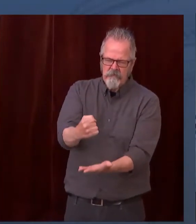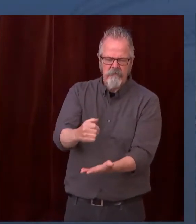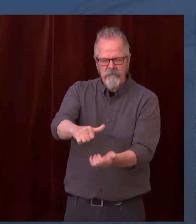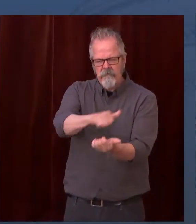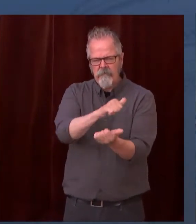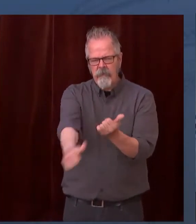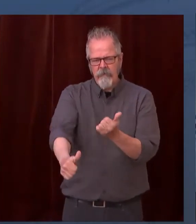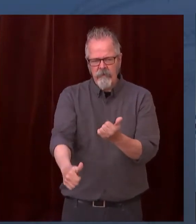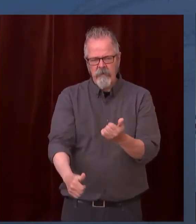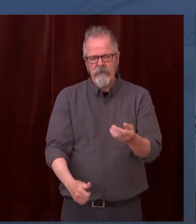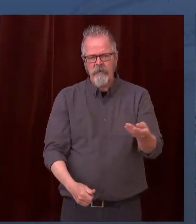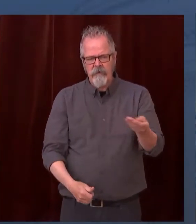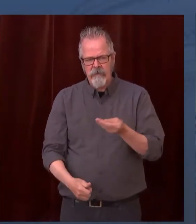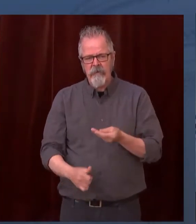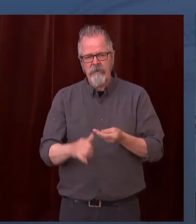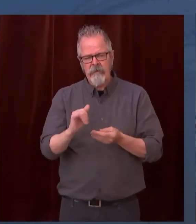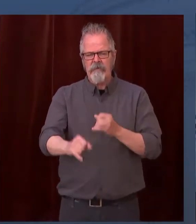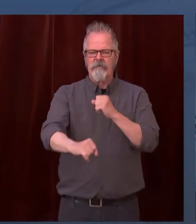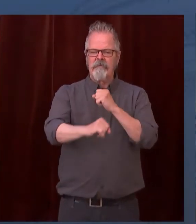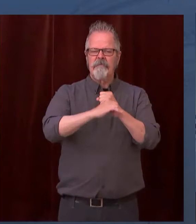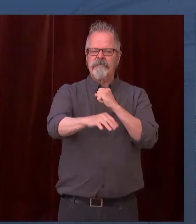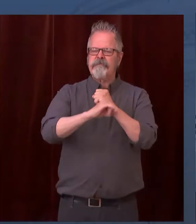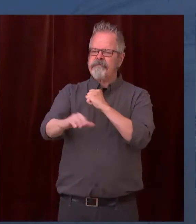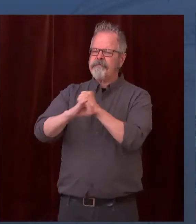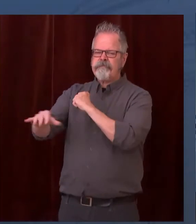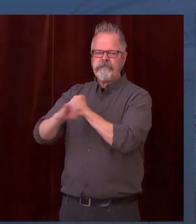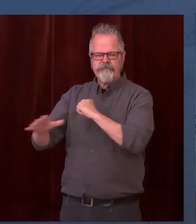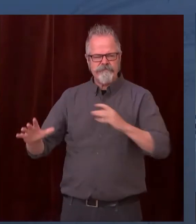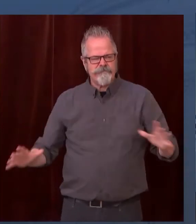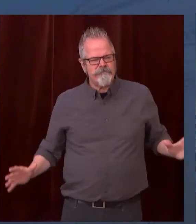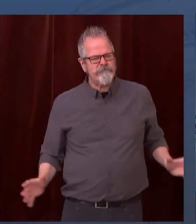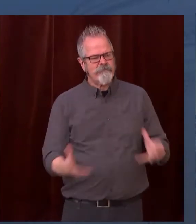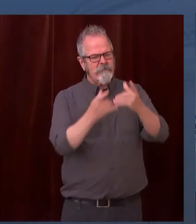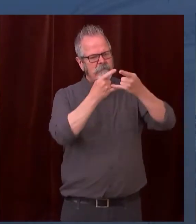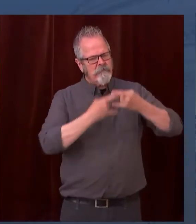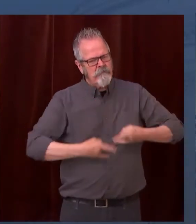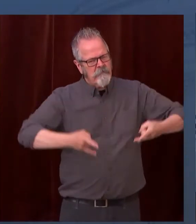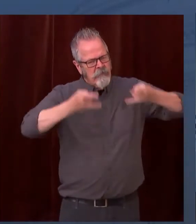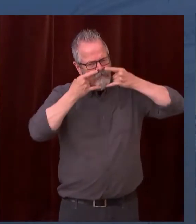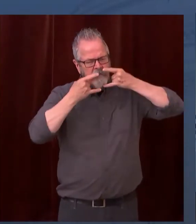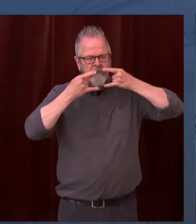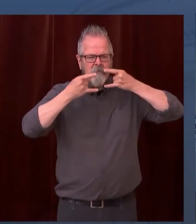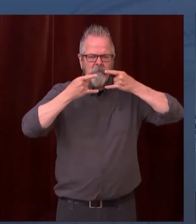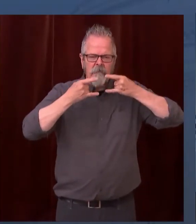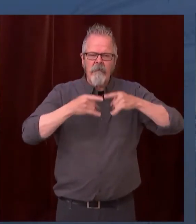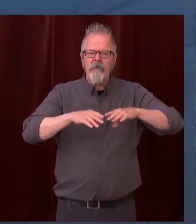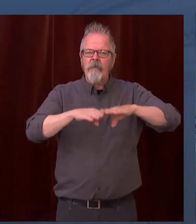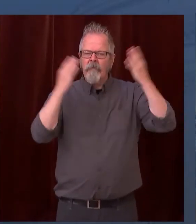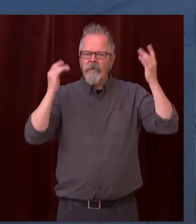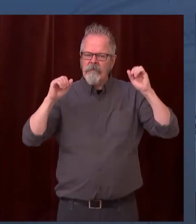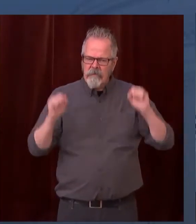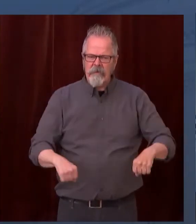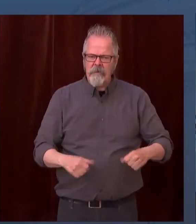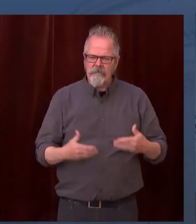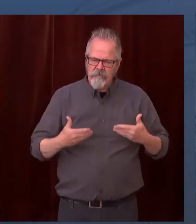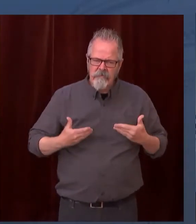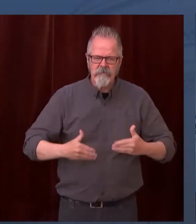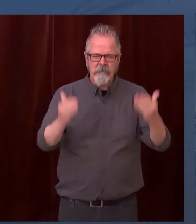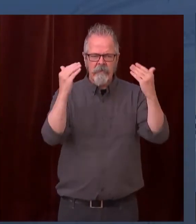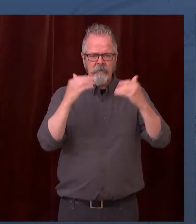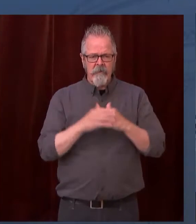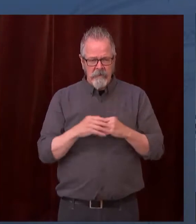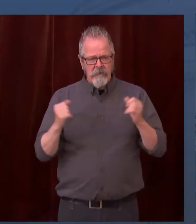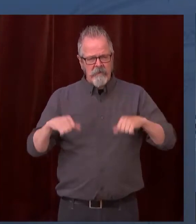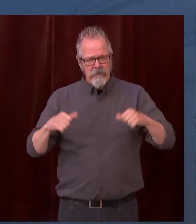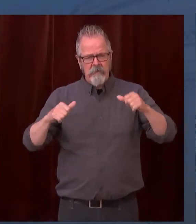I want to thank, first of all, the city of Yakima, the residents of Yakima, Yakima County, Yakima Health District, the Greater Yakima Chamber of